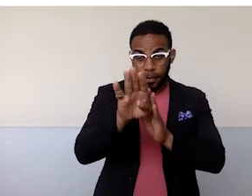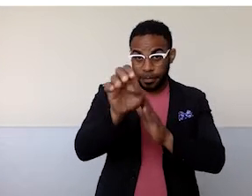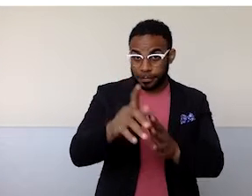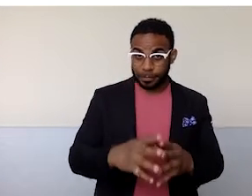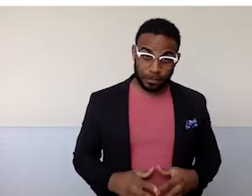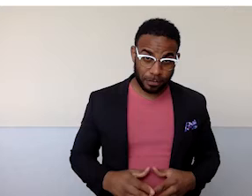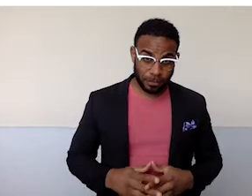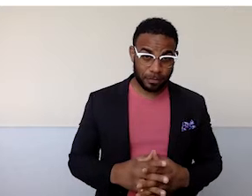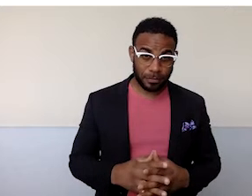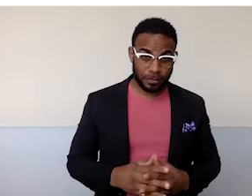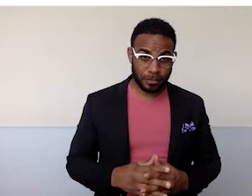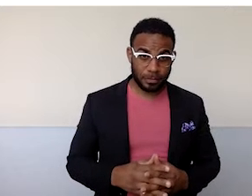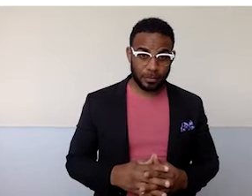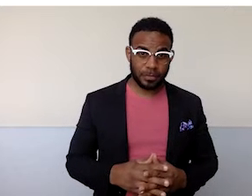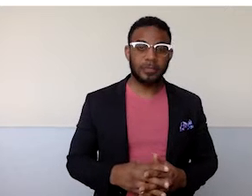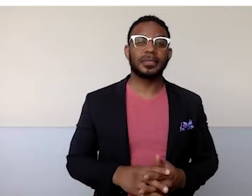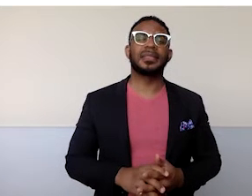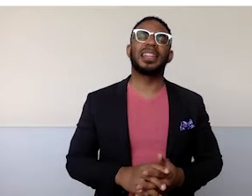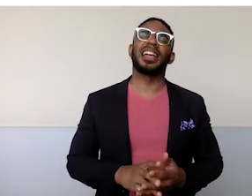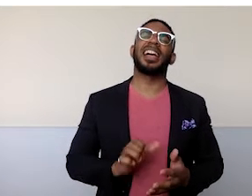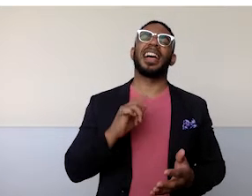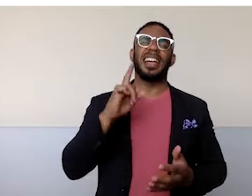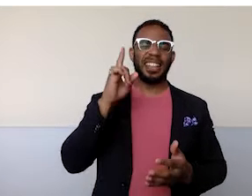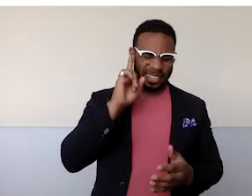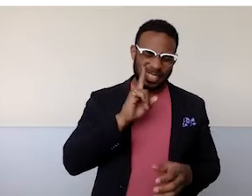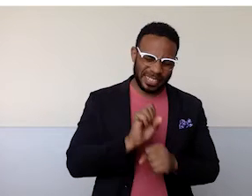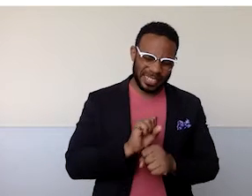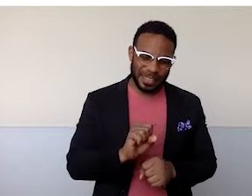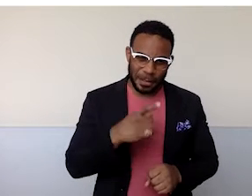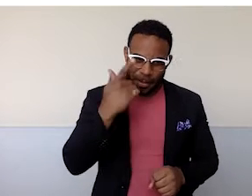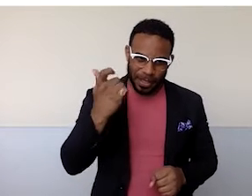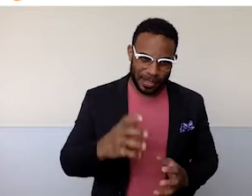development. I think it is because